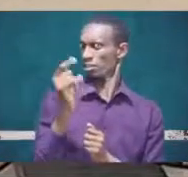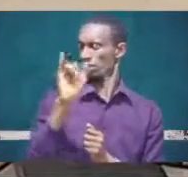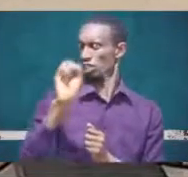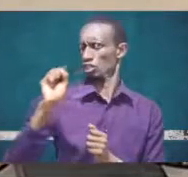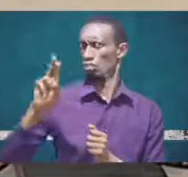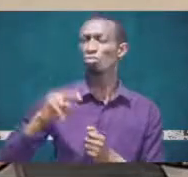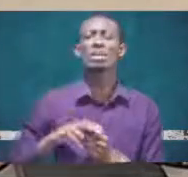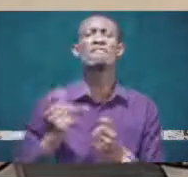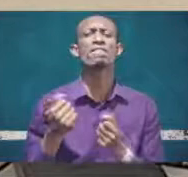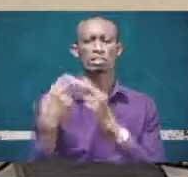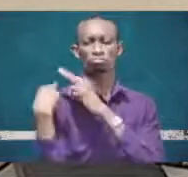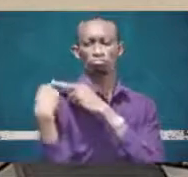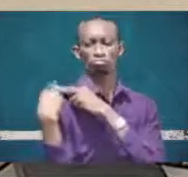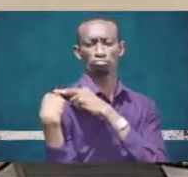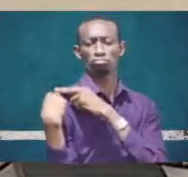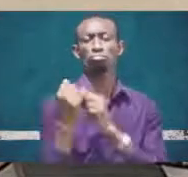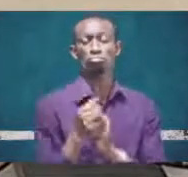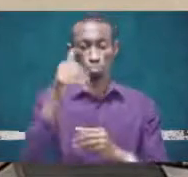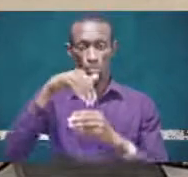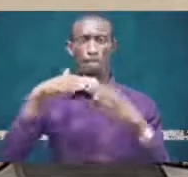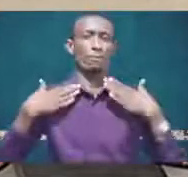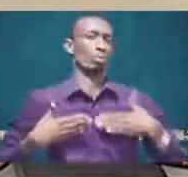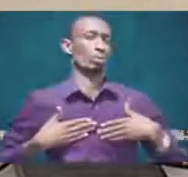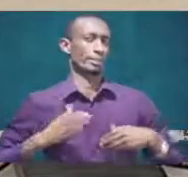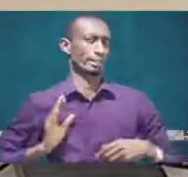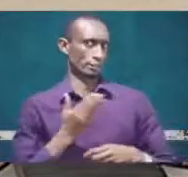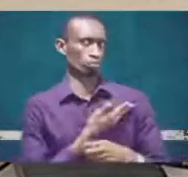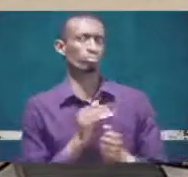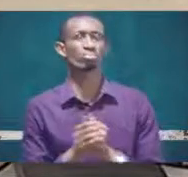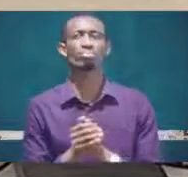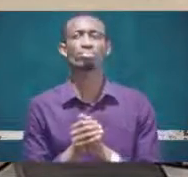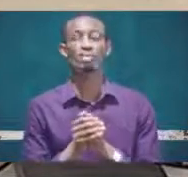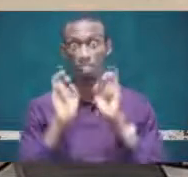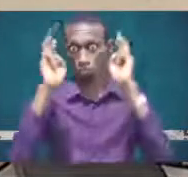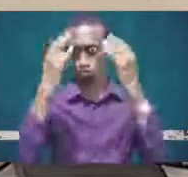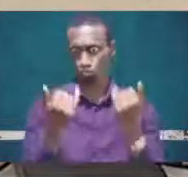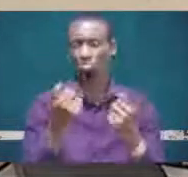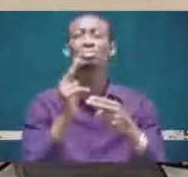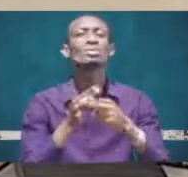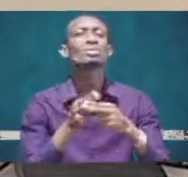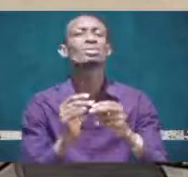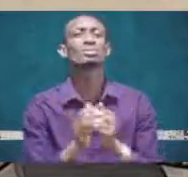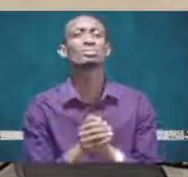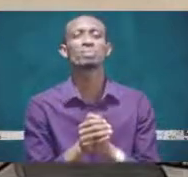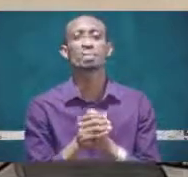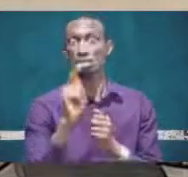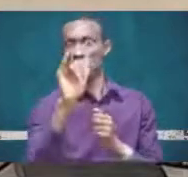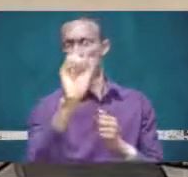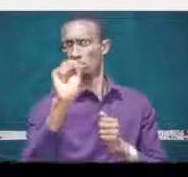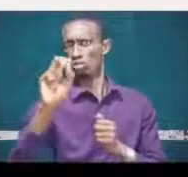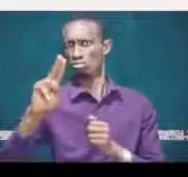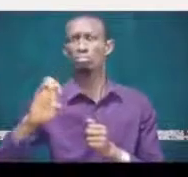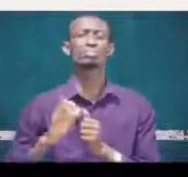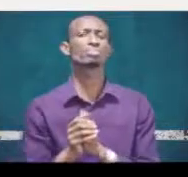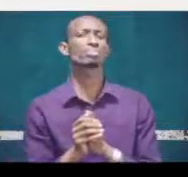body. So the lesson is epithelial tissues. Dear students, tissues